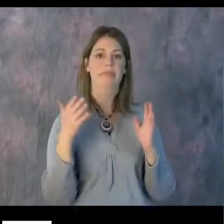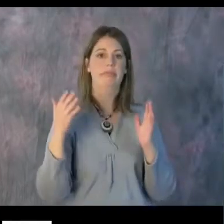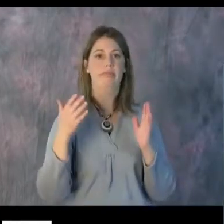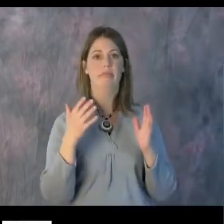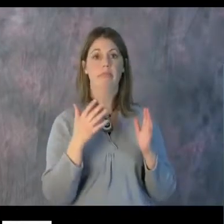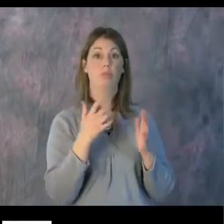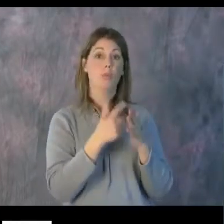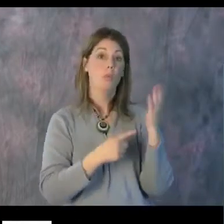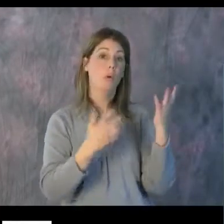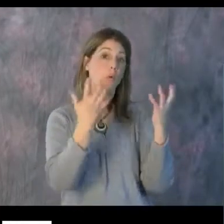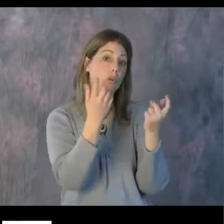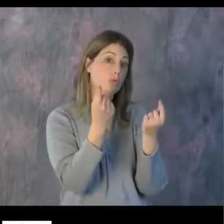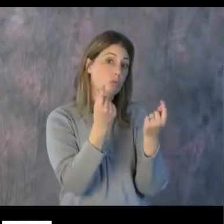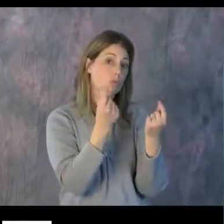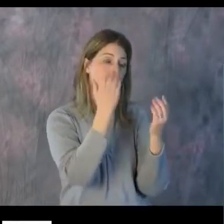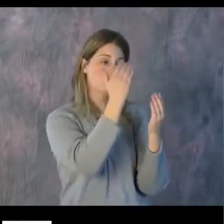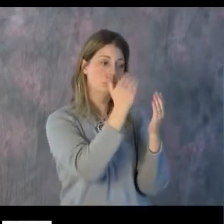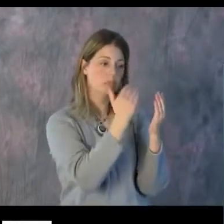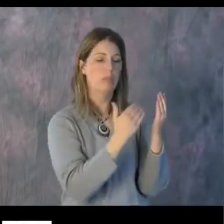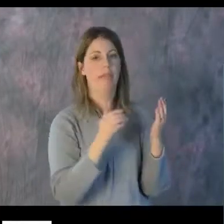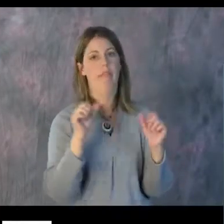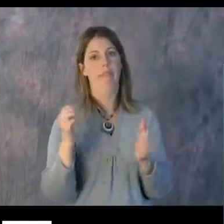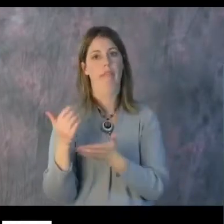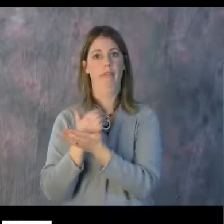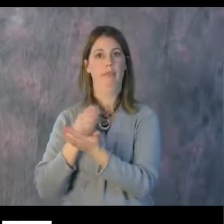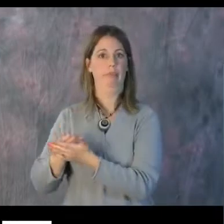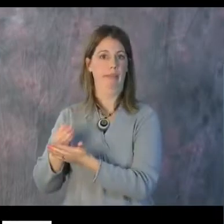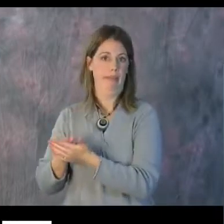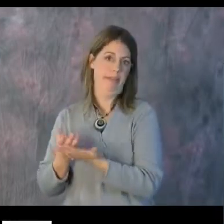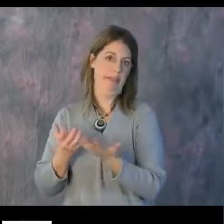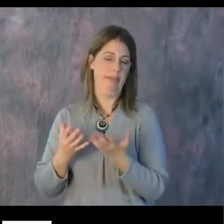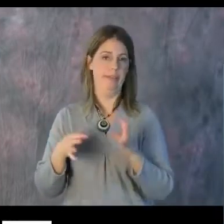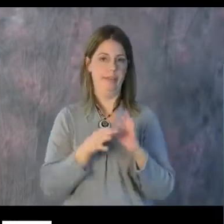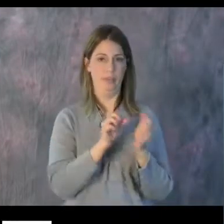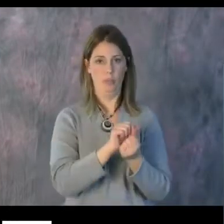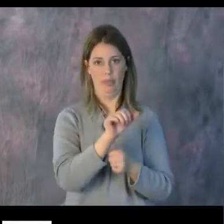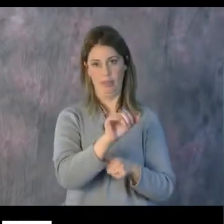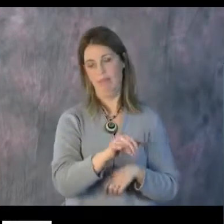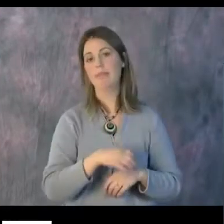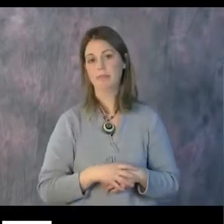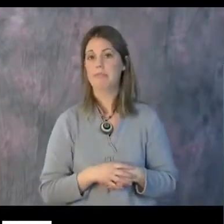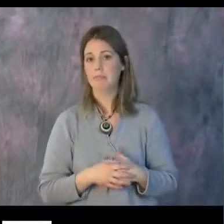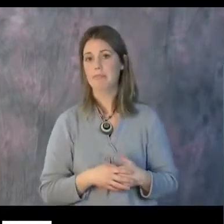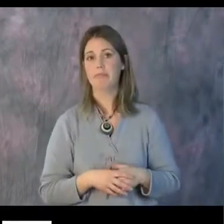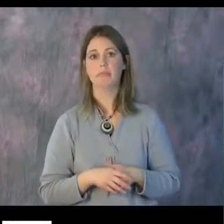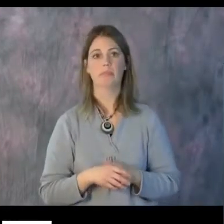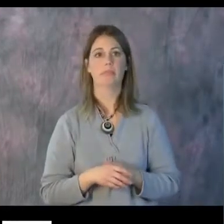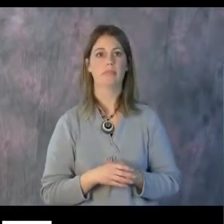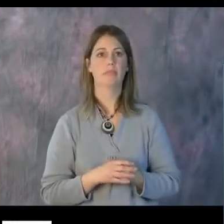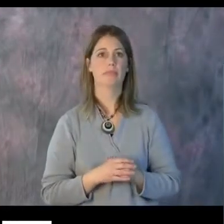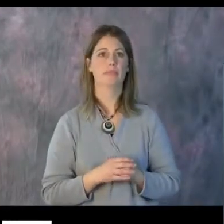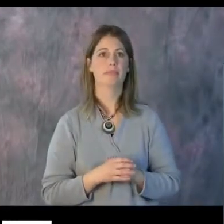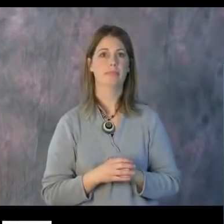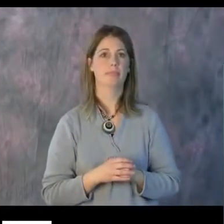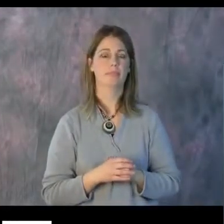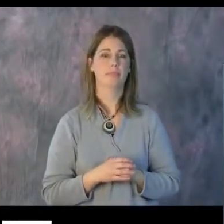more of a work schedule would be appropriate, and then again, still what they would want to do, and that would most likely be earning